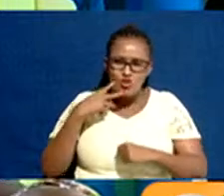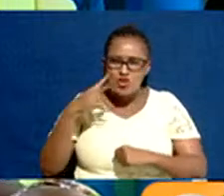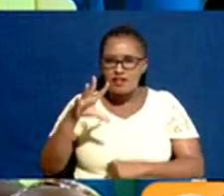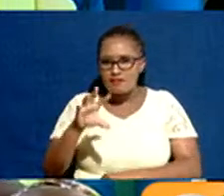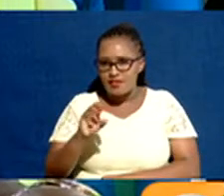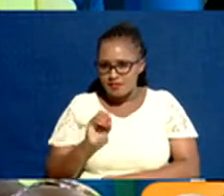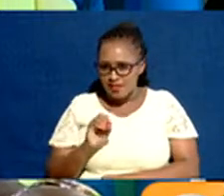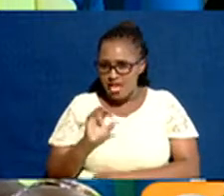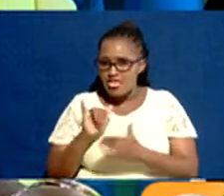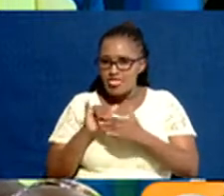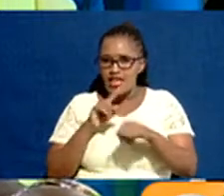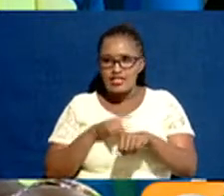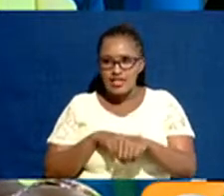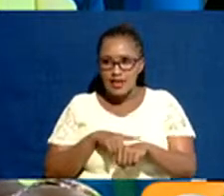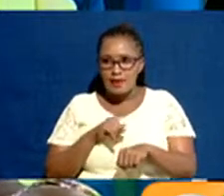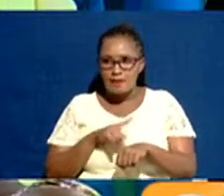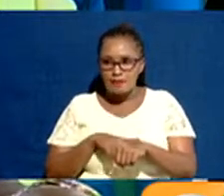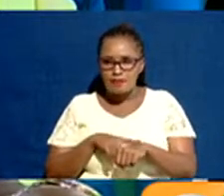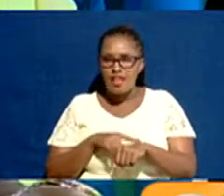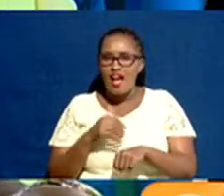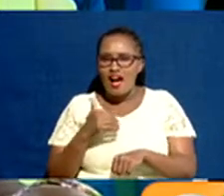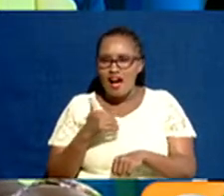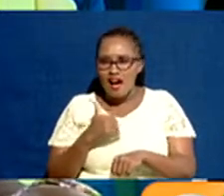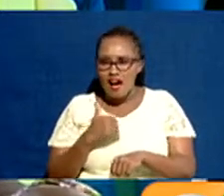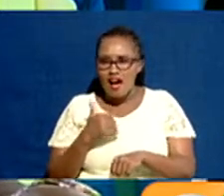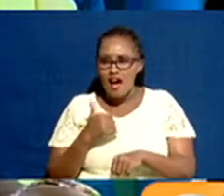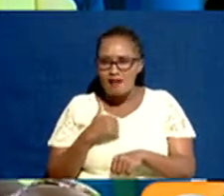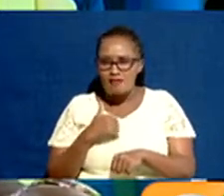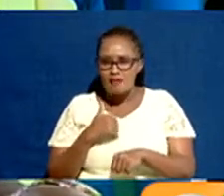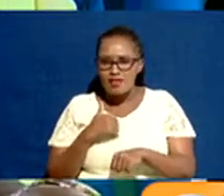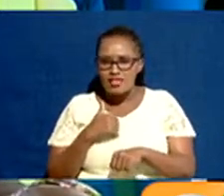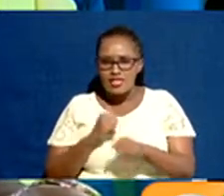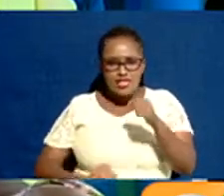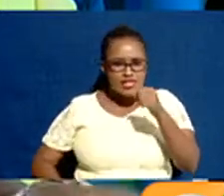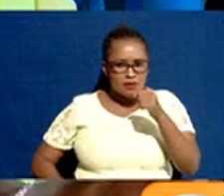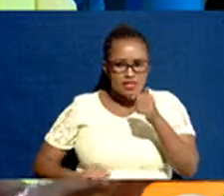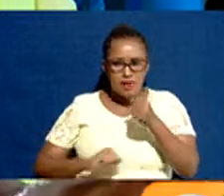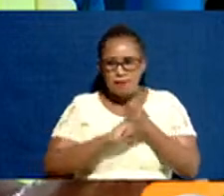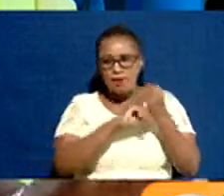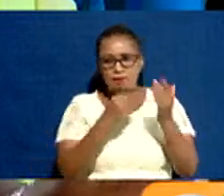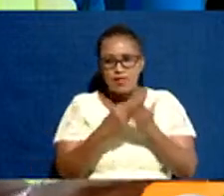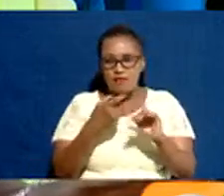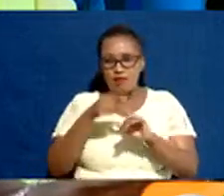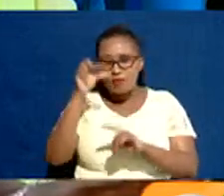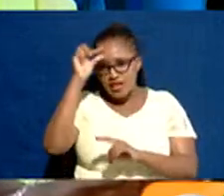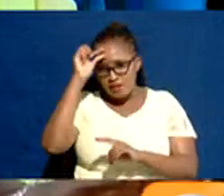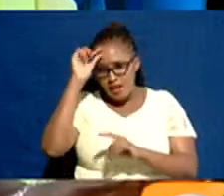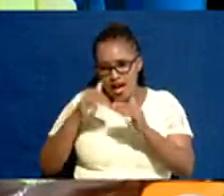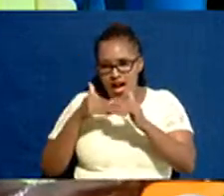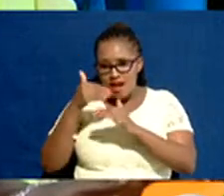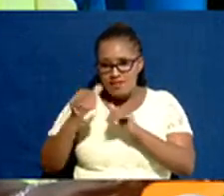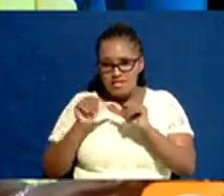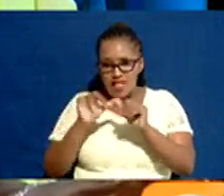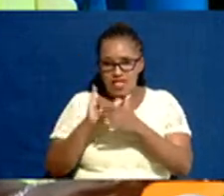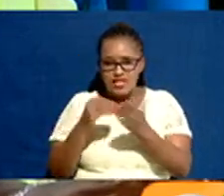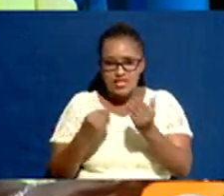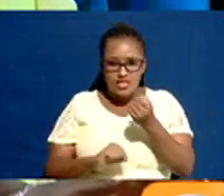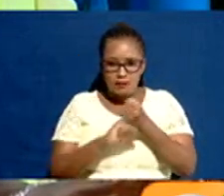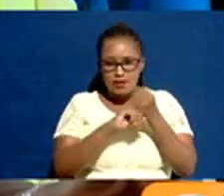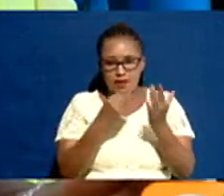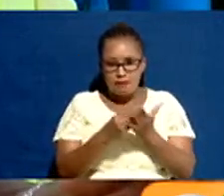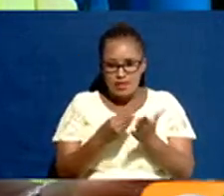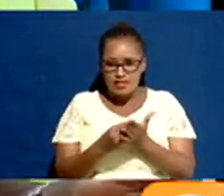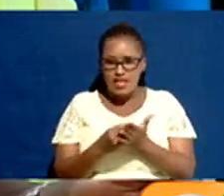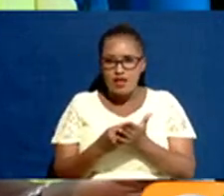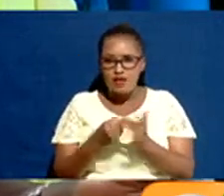250. And at that time, there was a subsidy. Despite the subsidy, which was, you